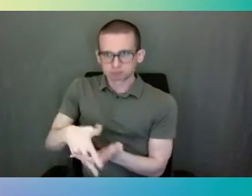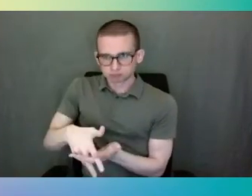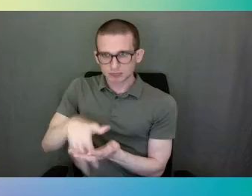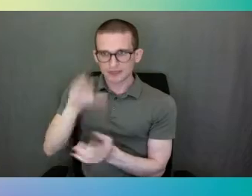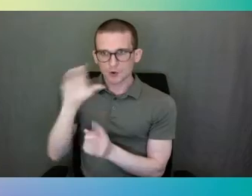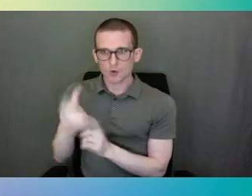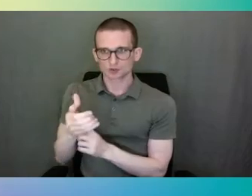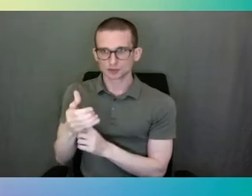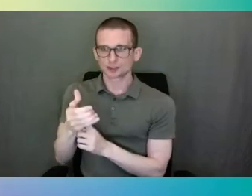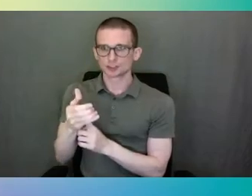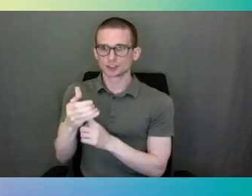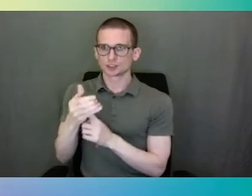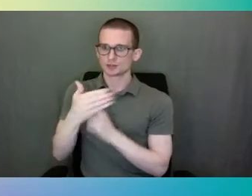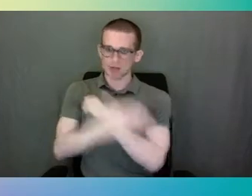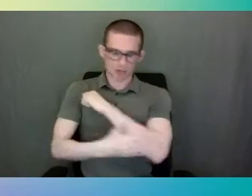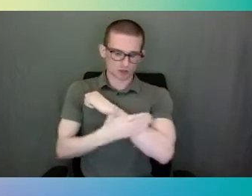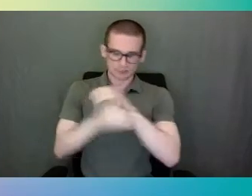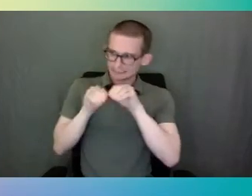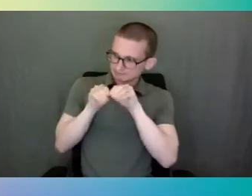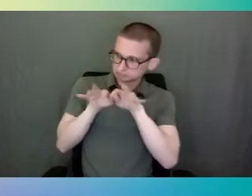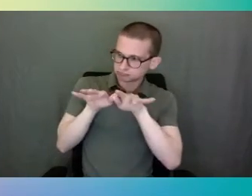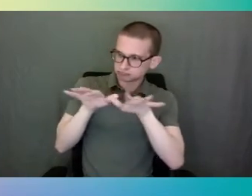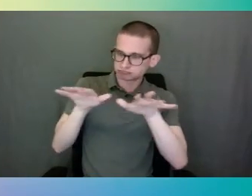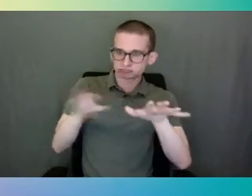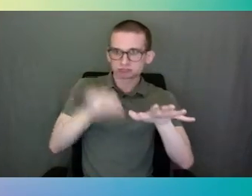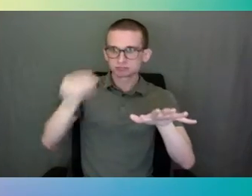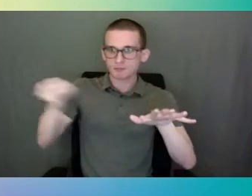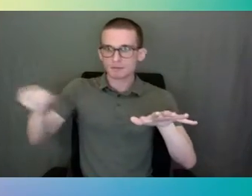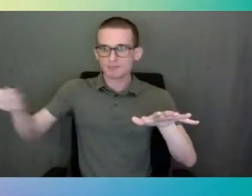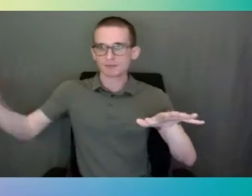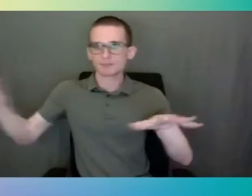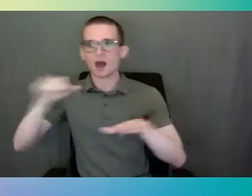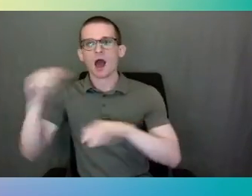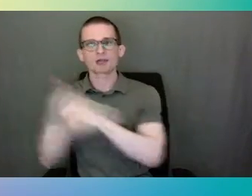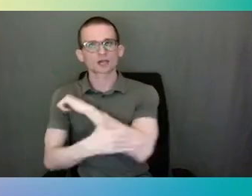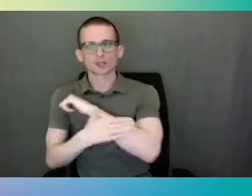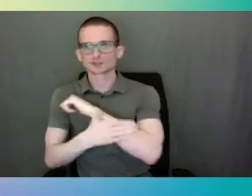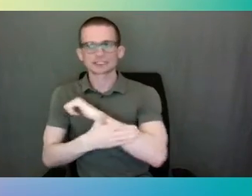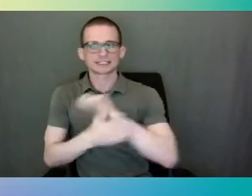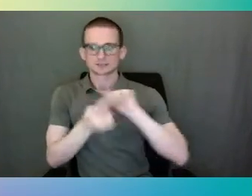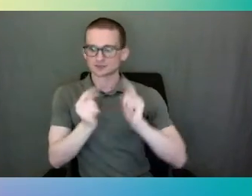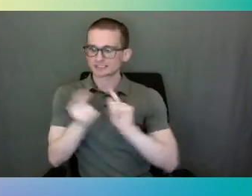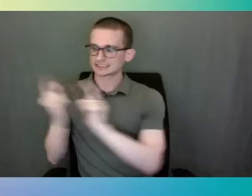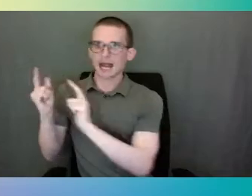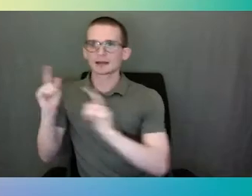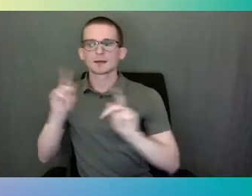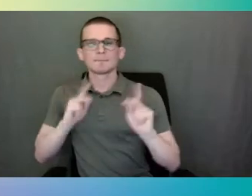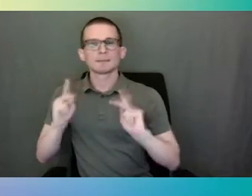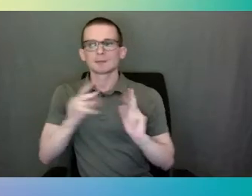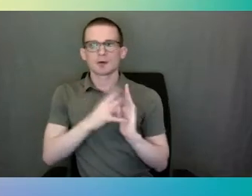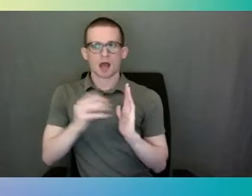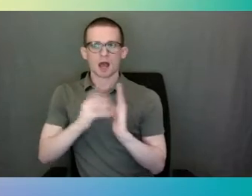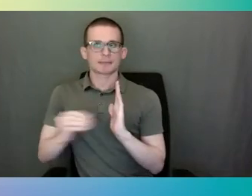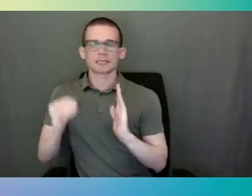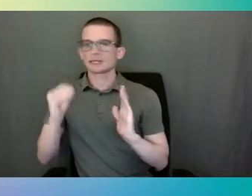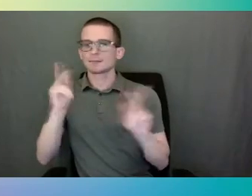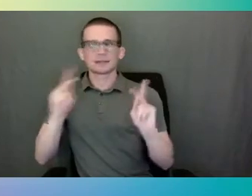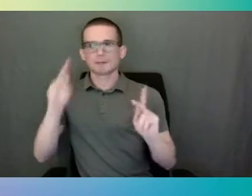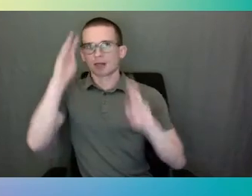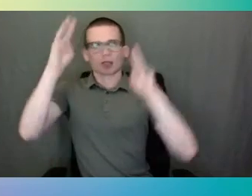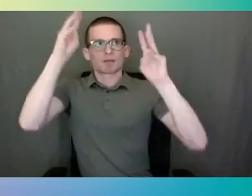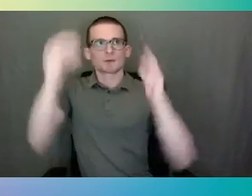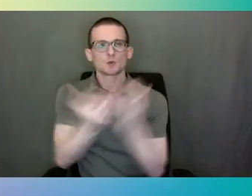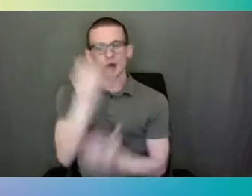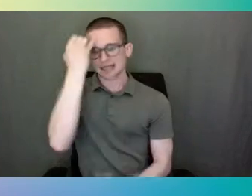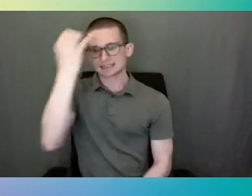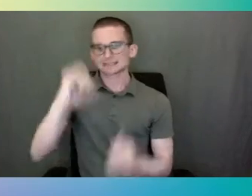to country to country, rewritten, plagiarized. People come up with new solutions not to masturbate. And then it